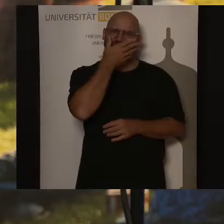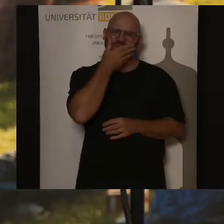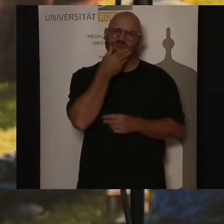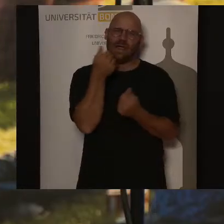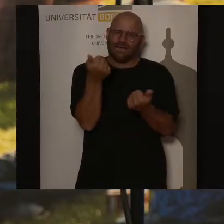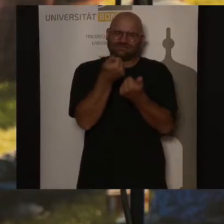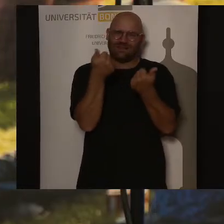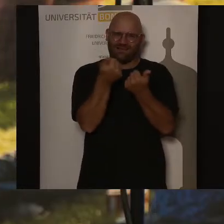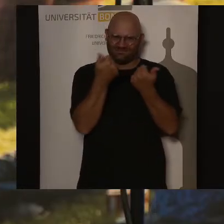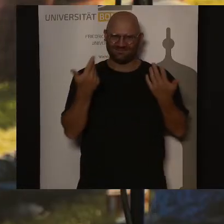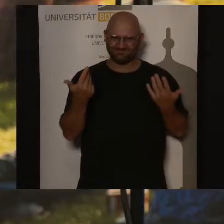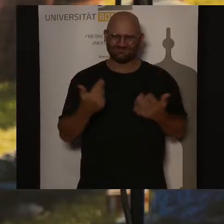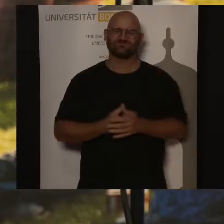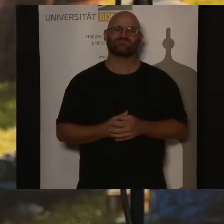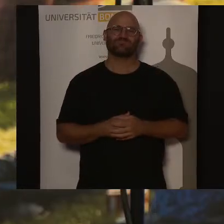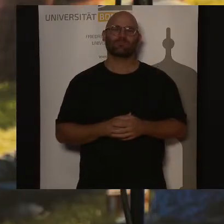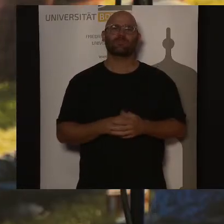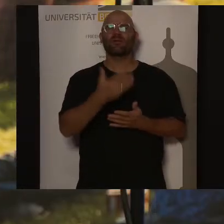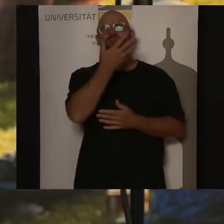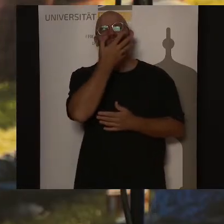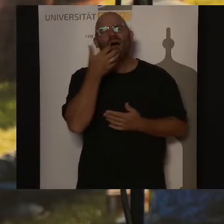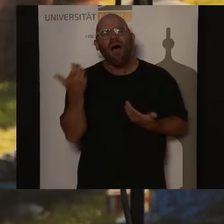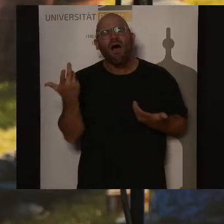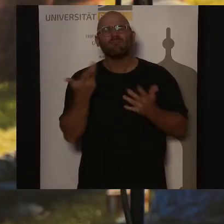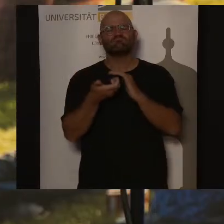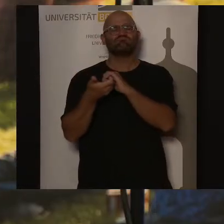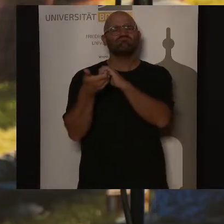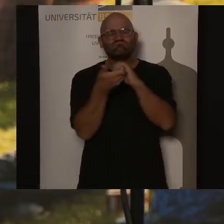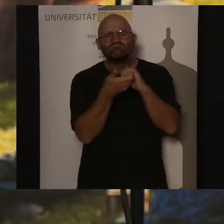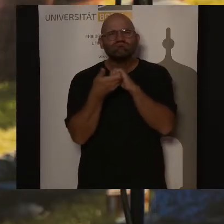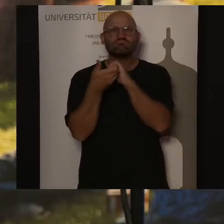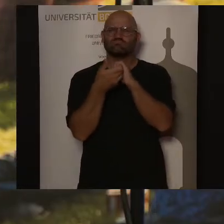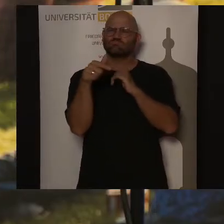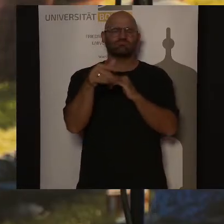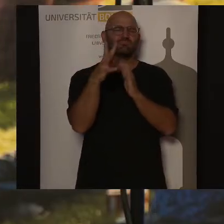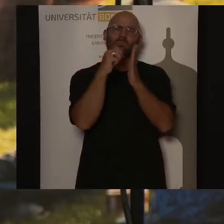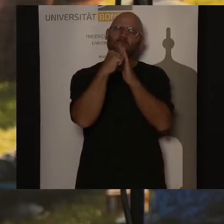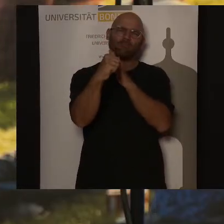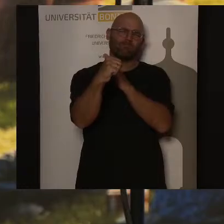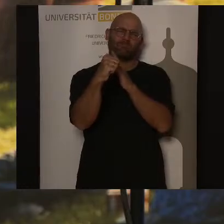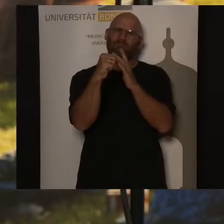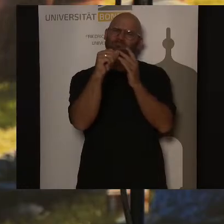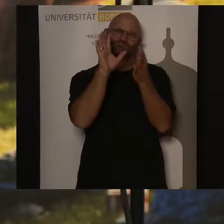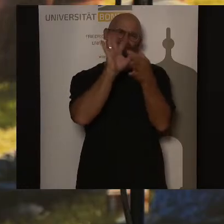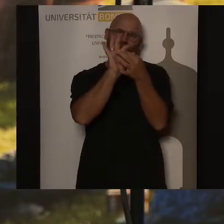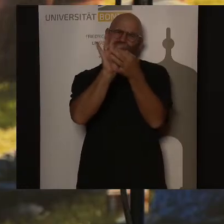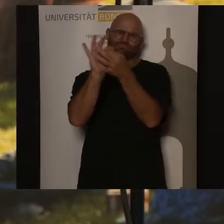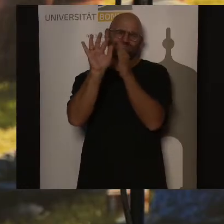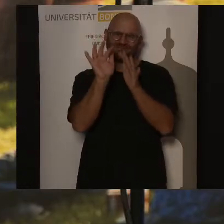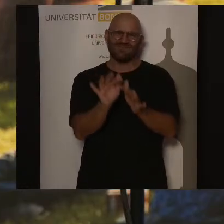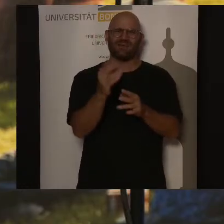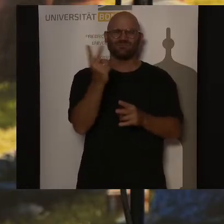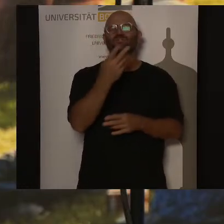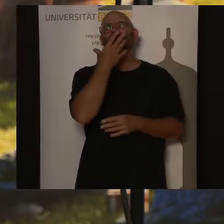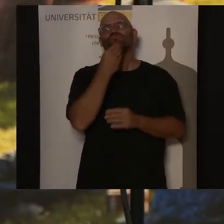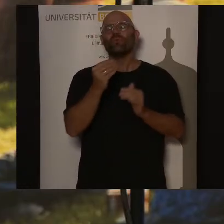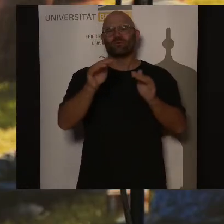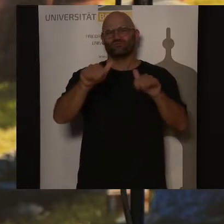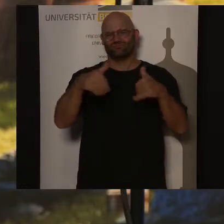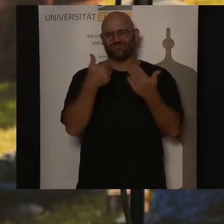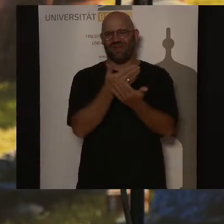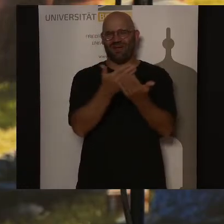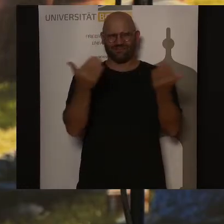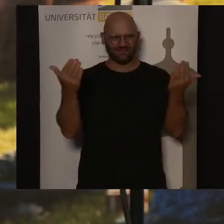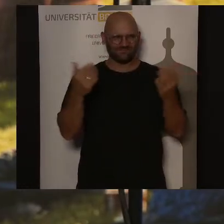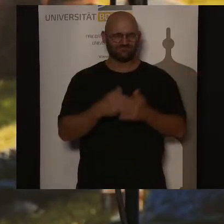is a great city. The university is an excellent place to meet people, to get to know people, and I wish all of